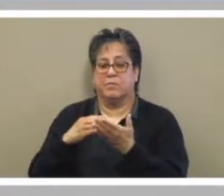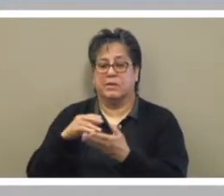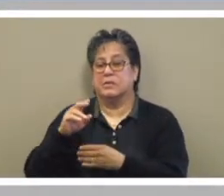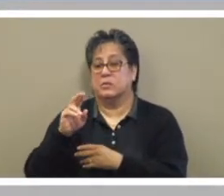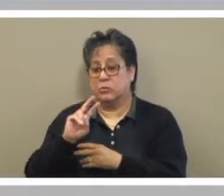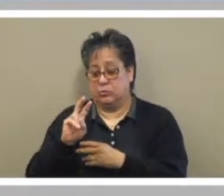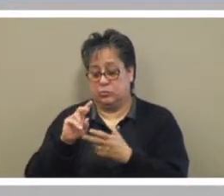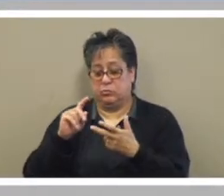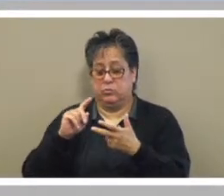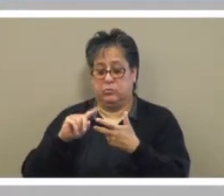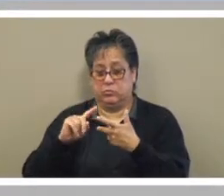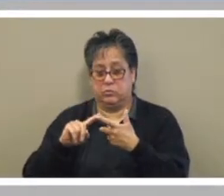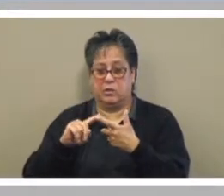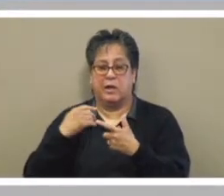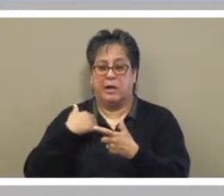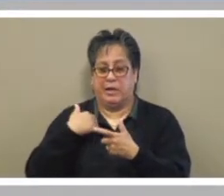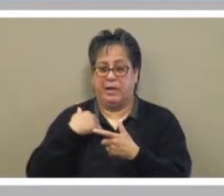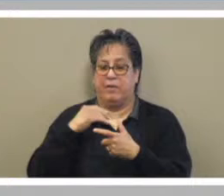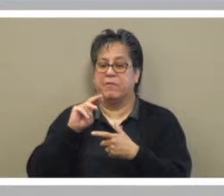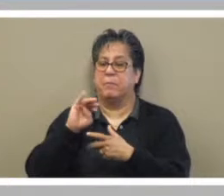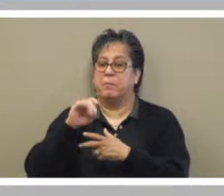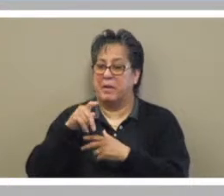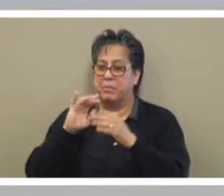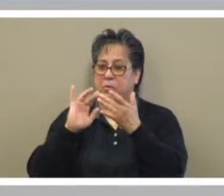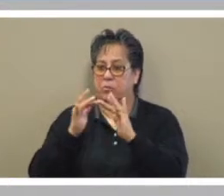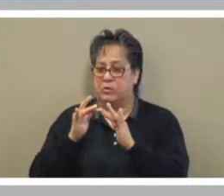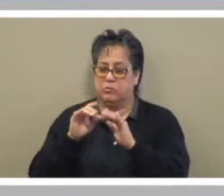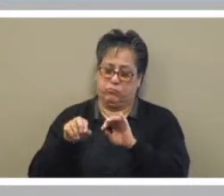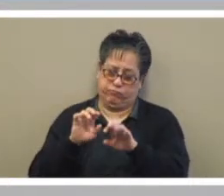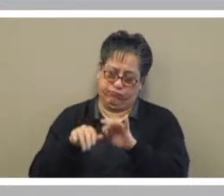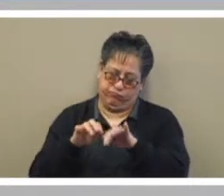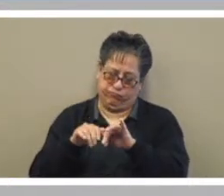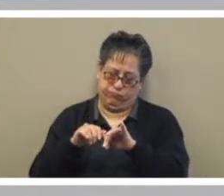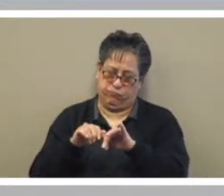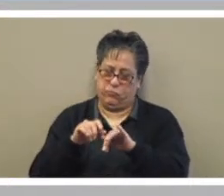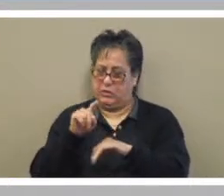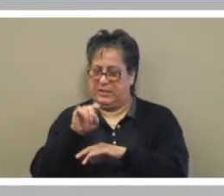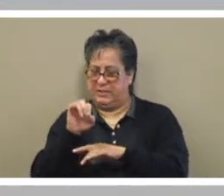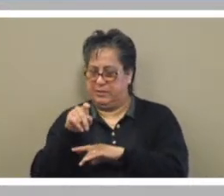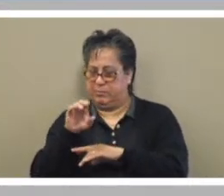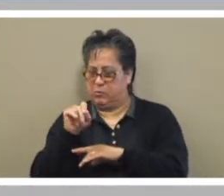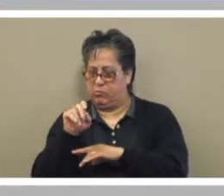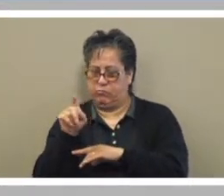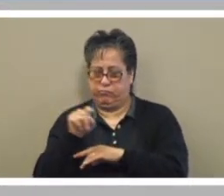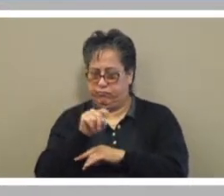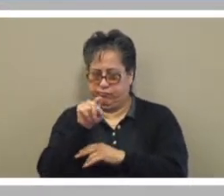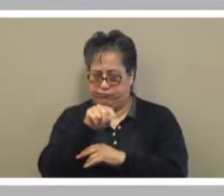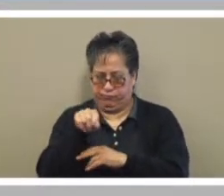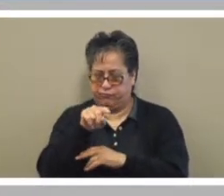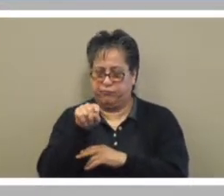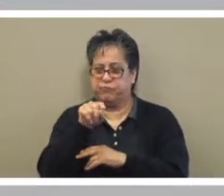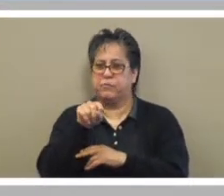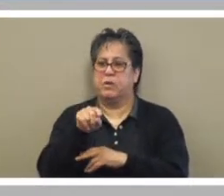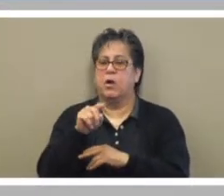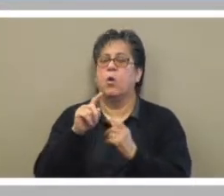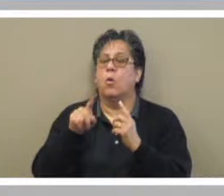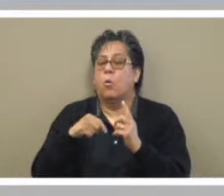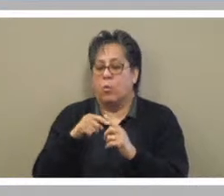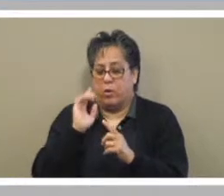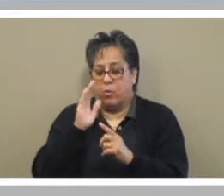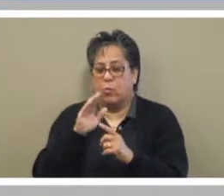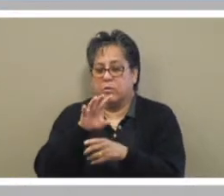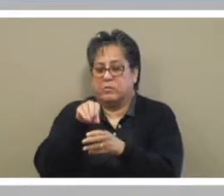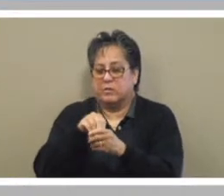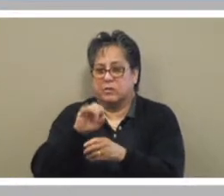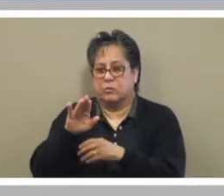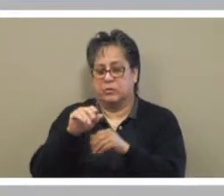we created an interactive map on our website. So you actually go onto the website, enter in your zip code, and it'll tell you around when we're going to be in your area